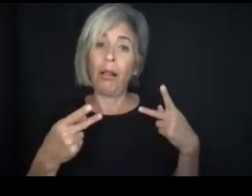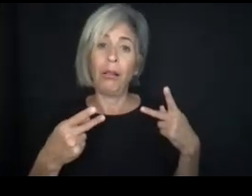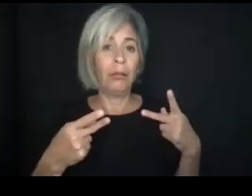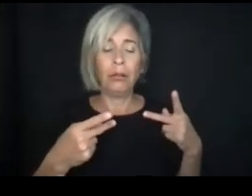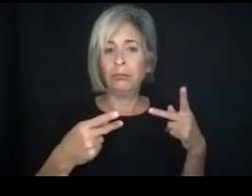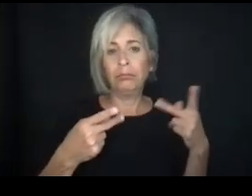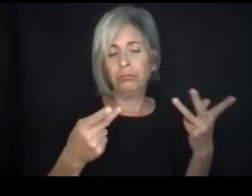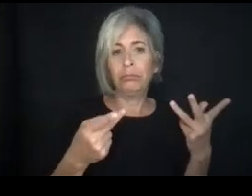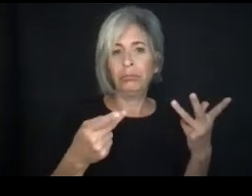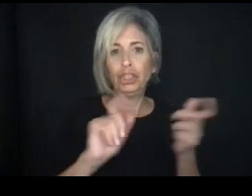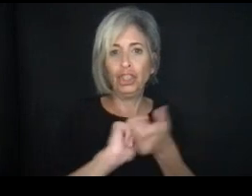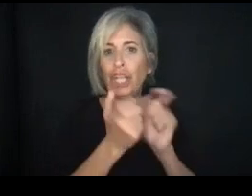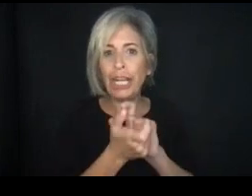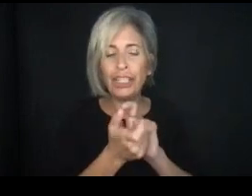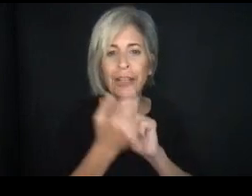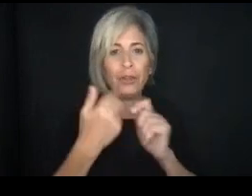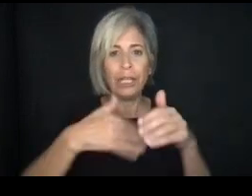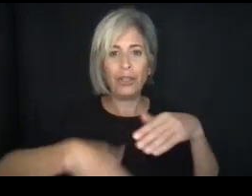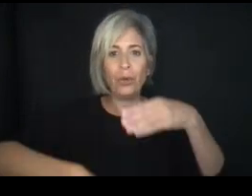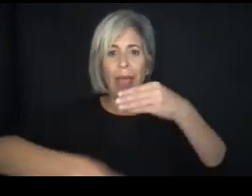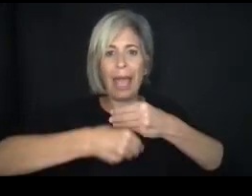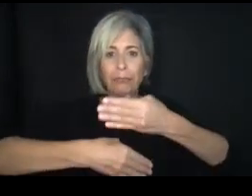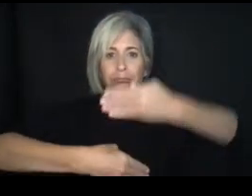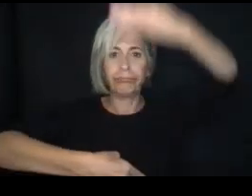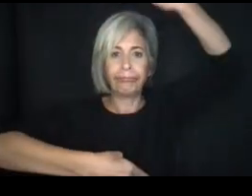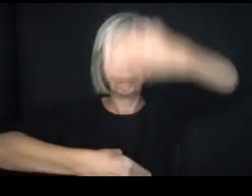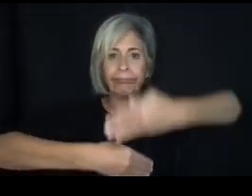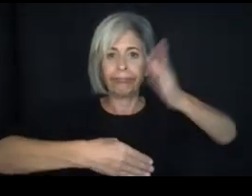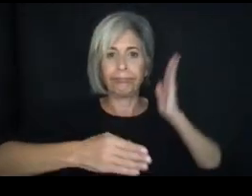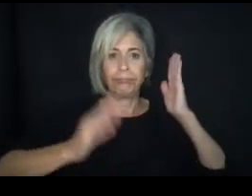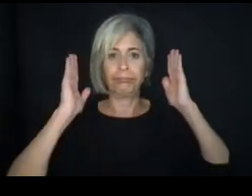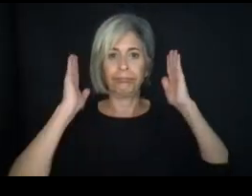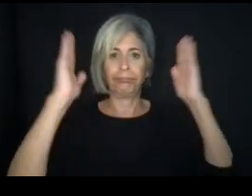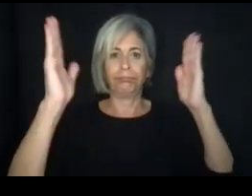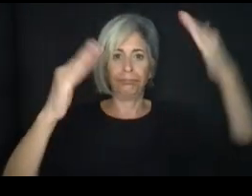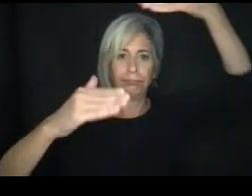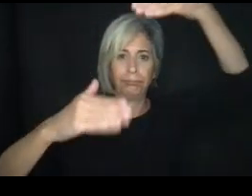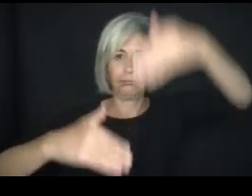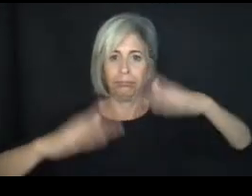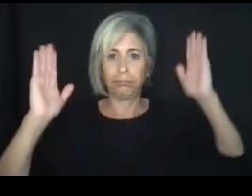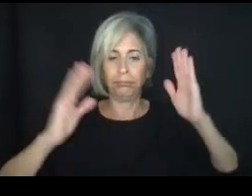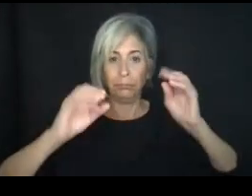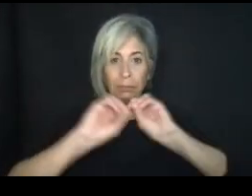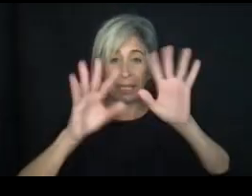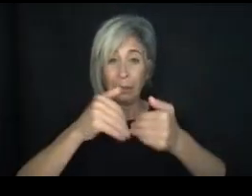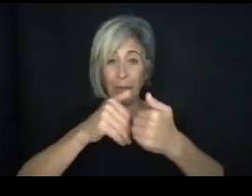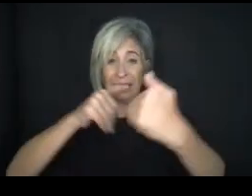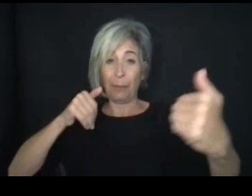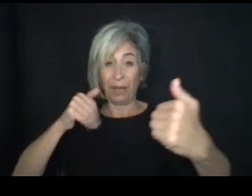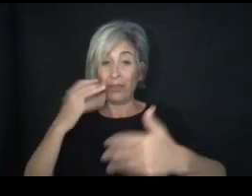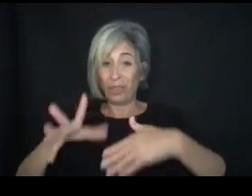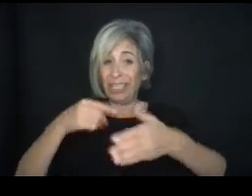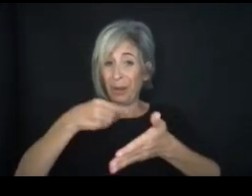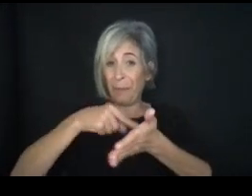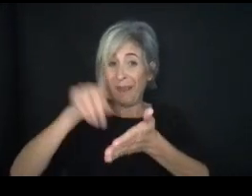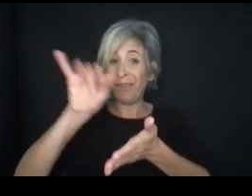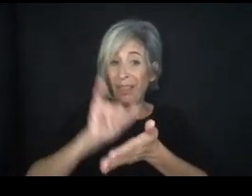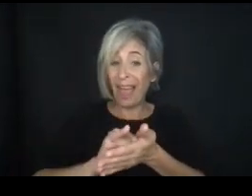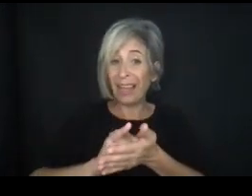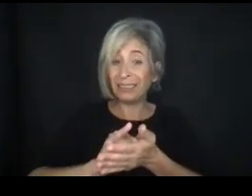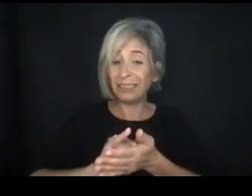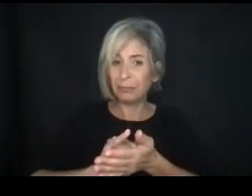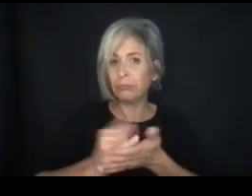put up those partitions in your building so that you could deal with the public but still be separated.